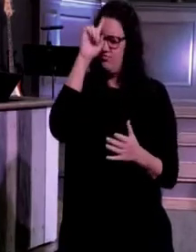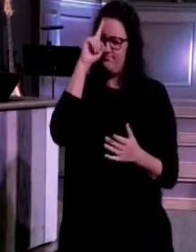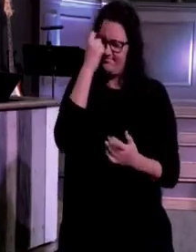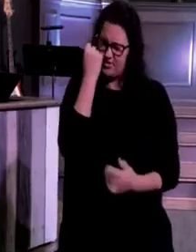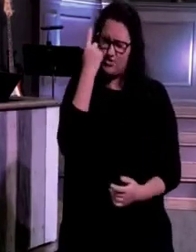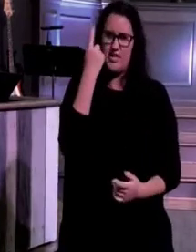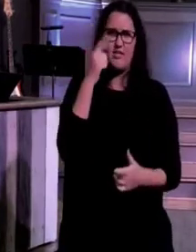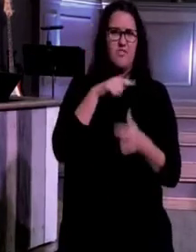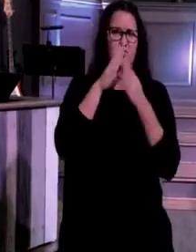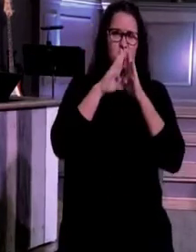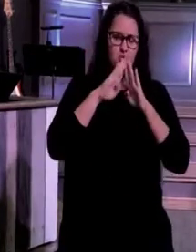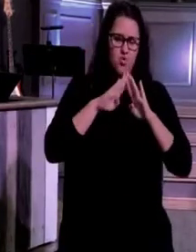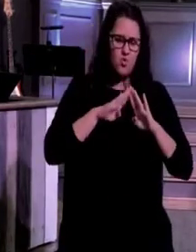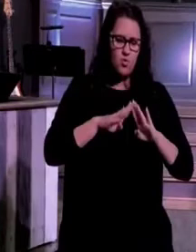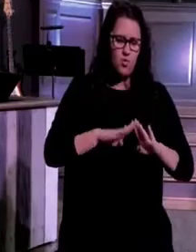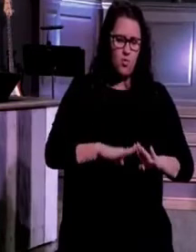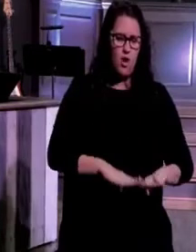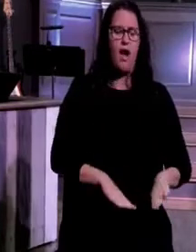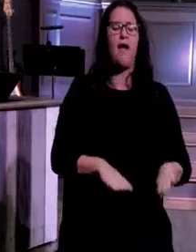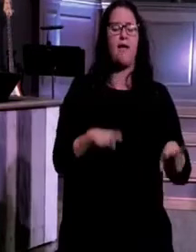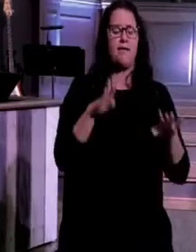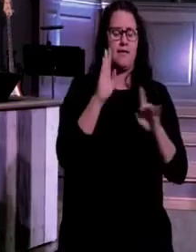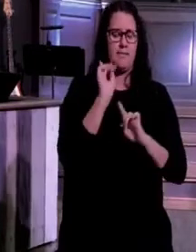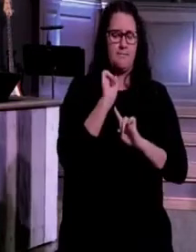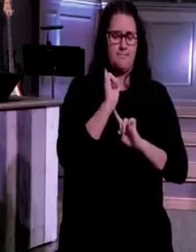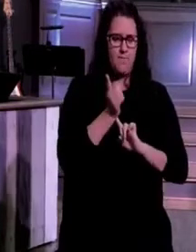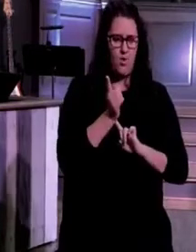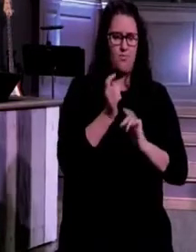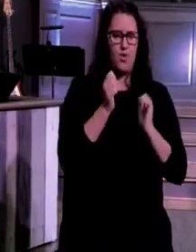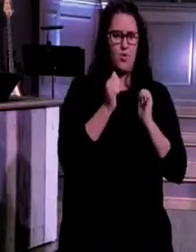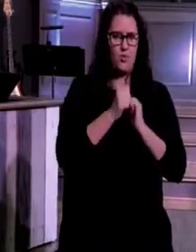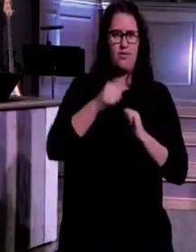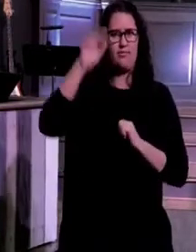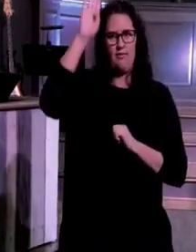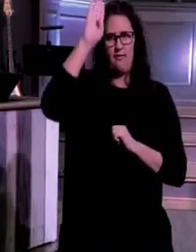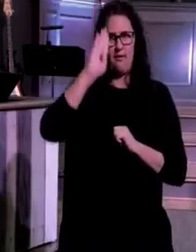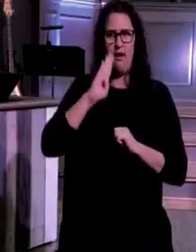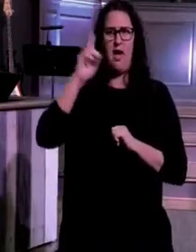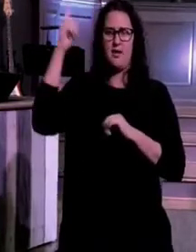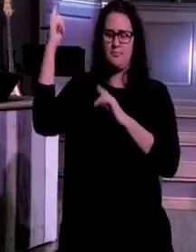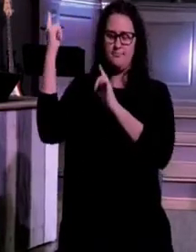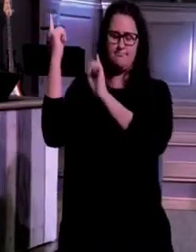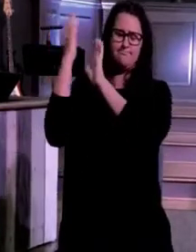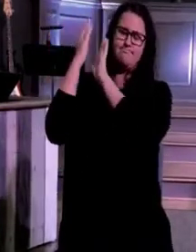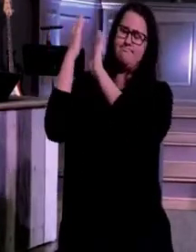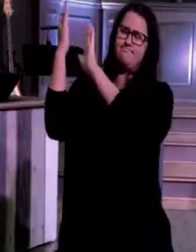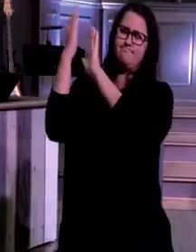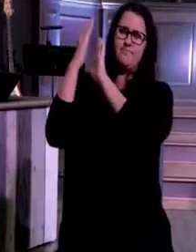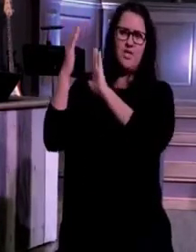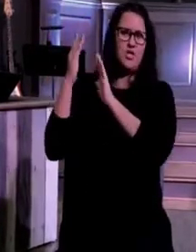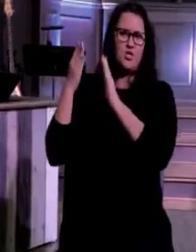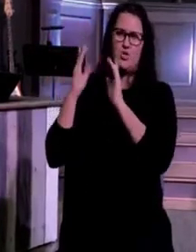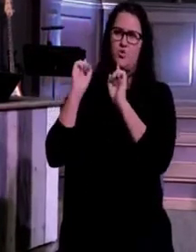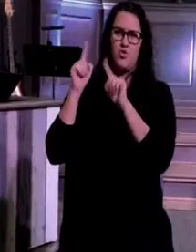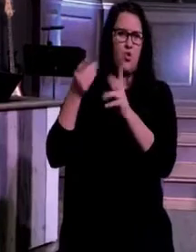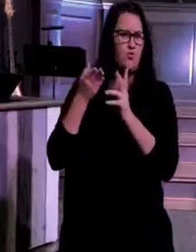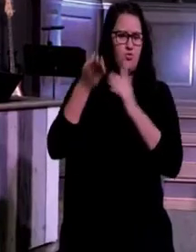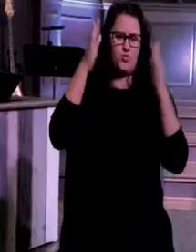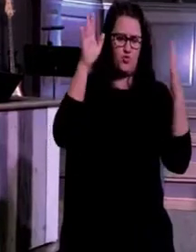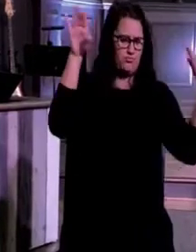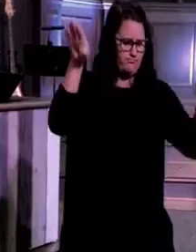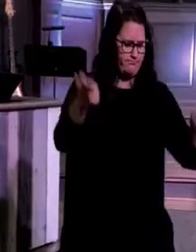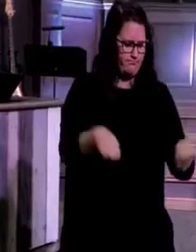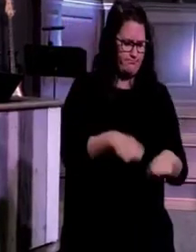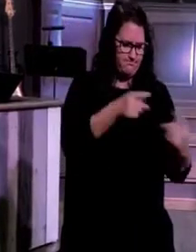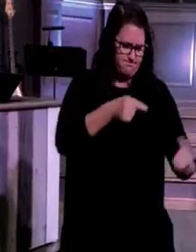the quiet solitude of your moments with God, and you go through the Gethsemane of your